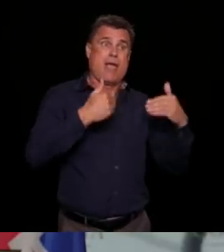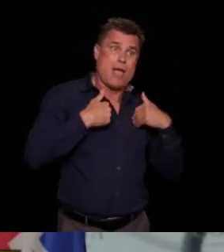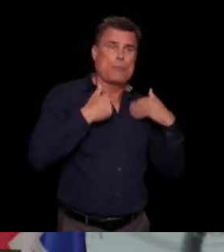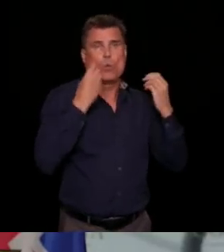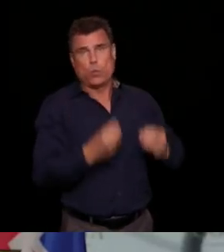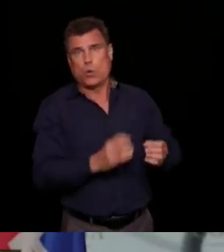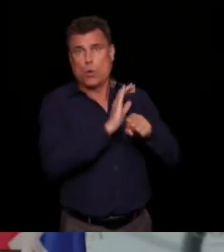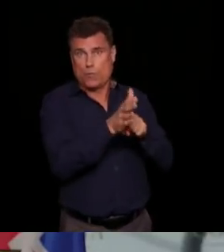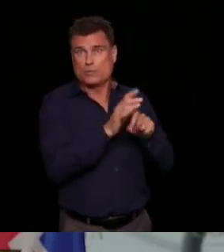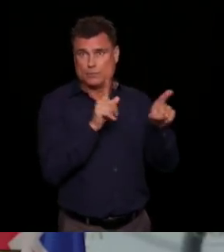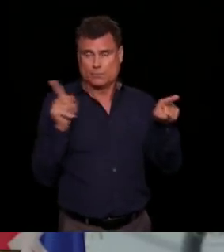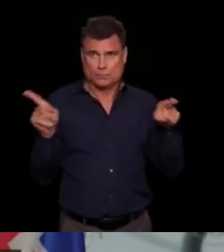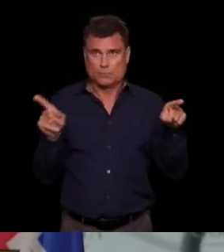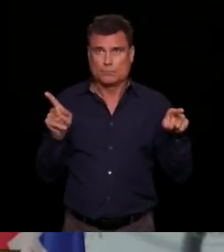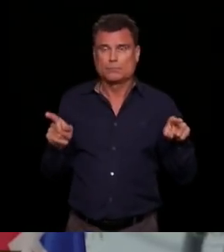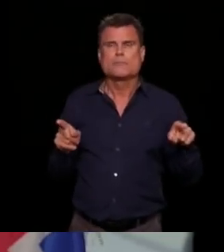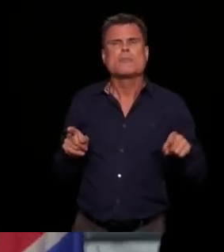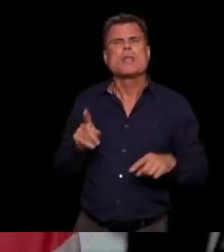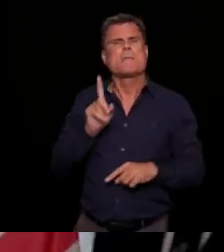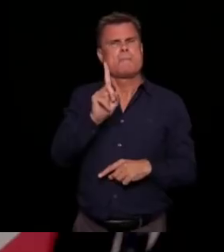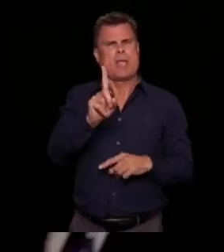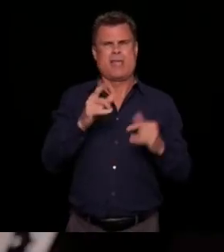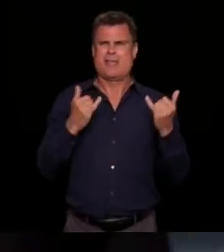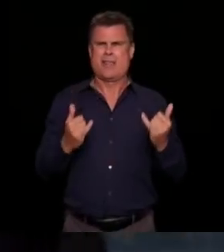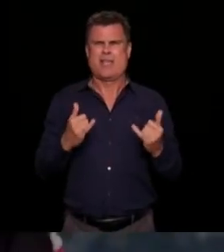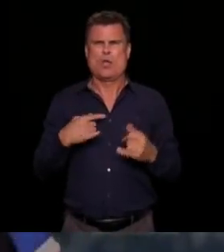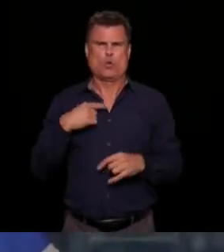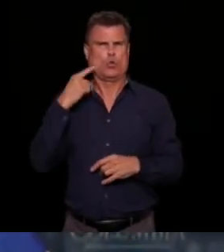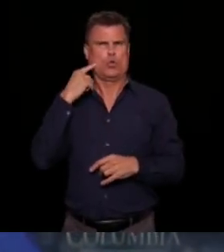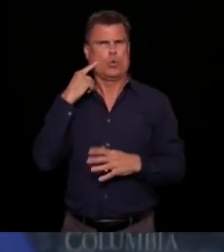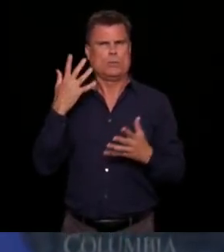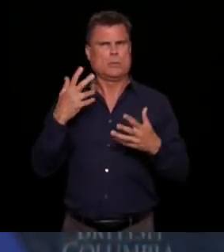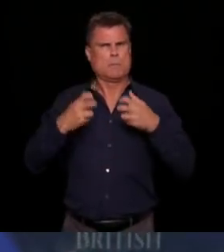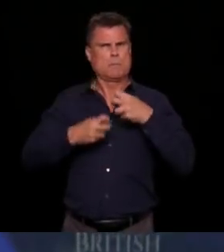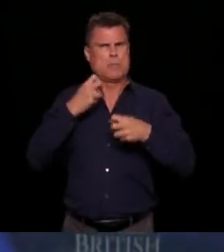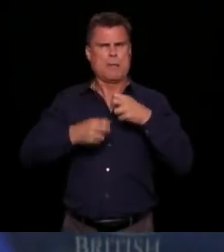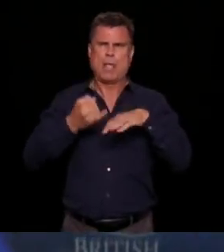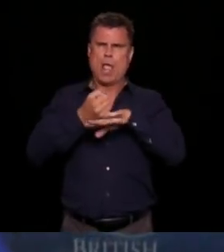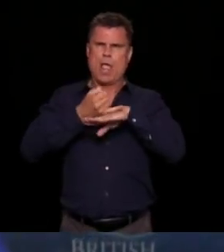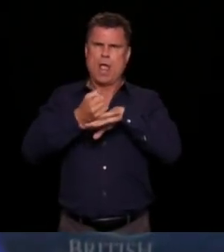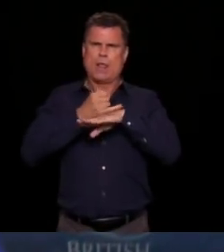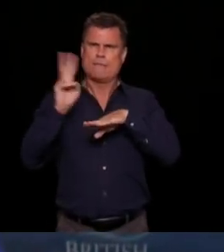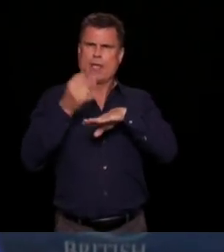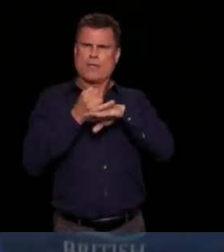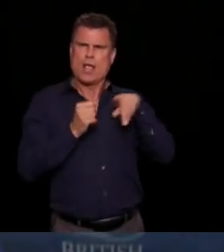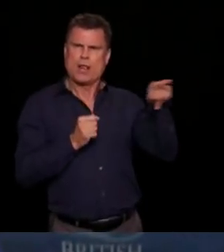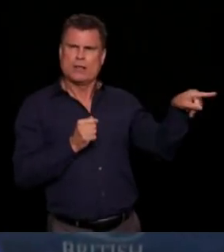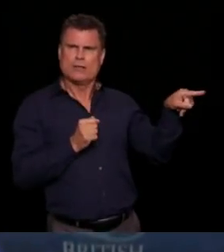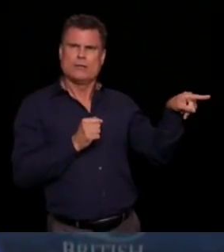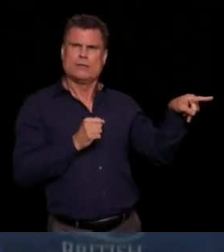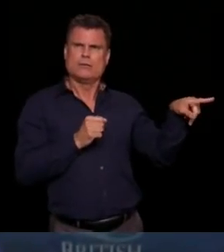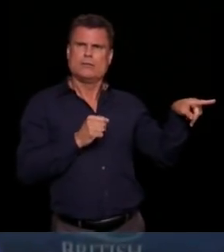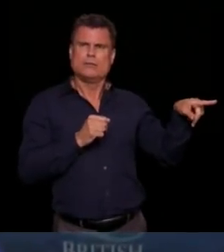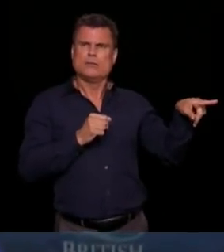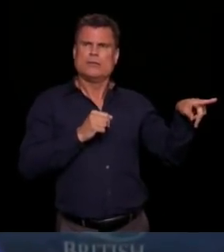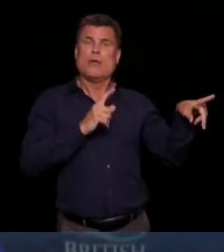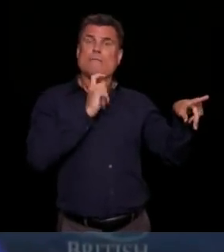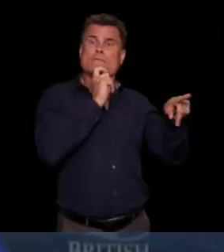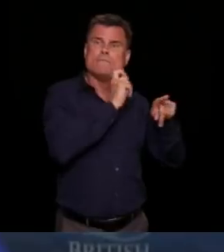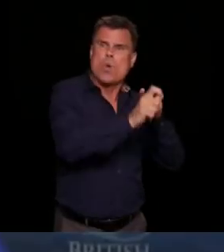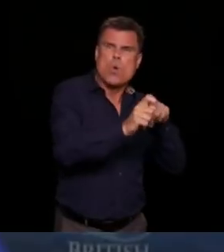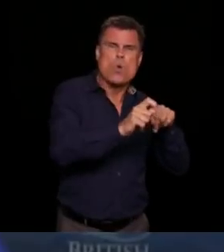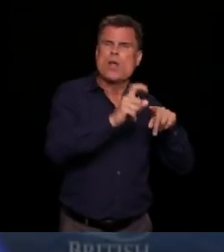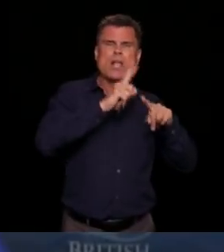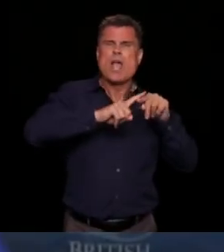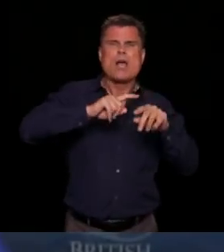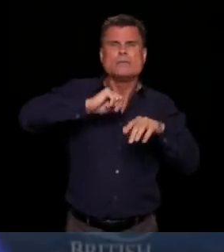So it's actually preventing people from being able to make an appointment to go get tested. What is your message to the people who want or need to get tested to